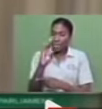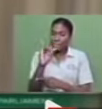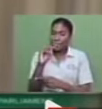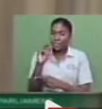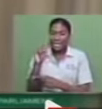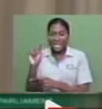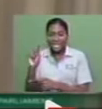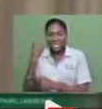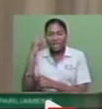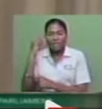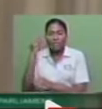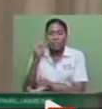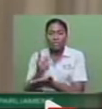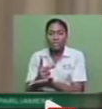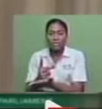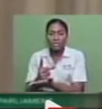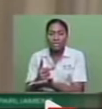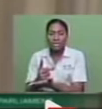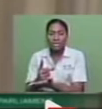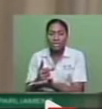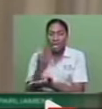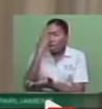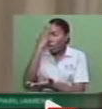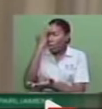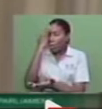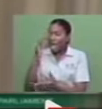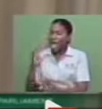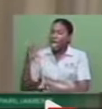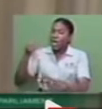listen, guys, you know I have a property, multi-story,